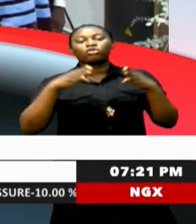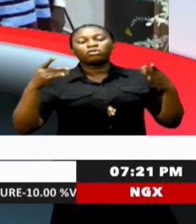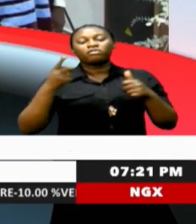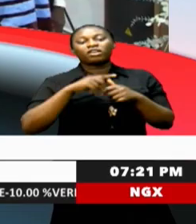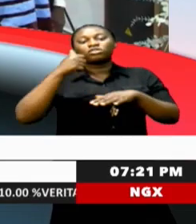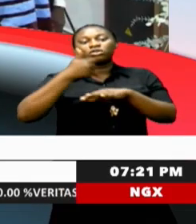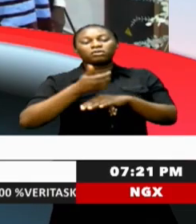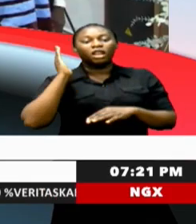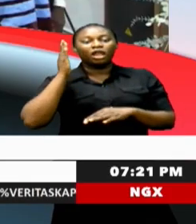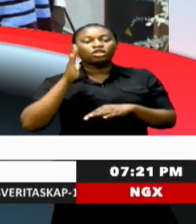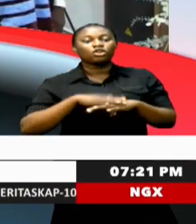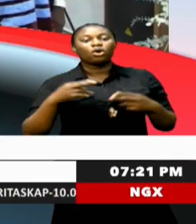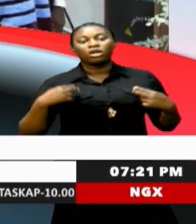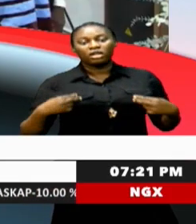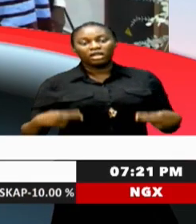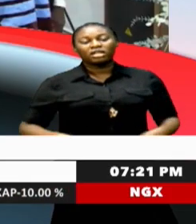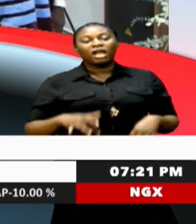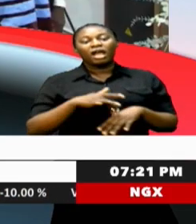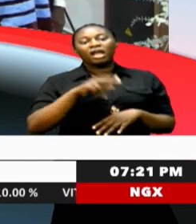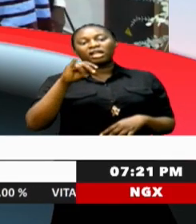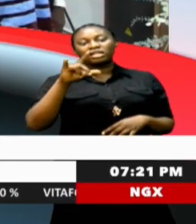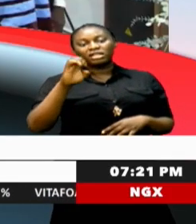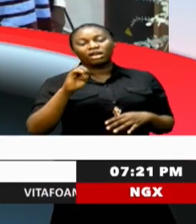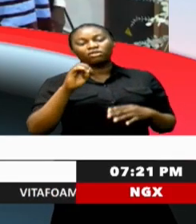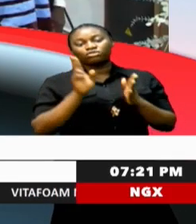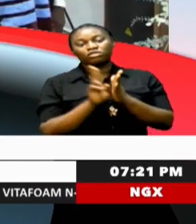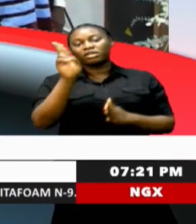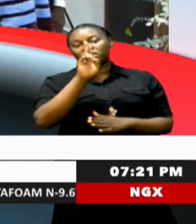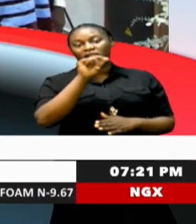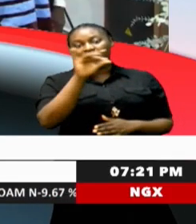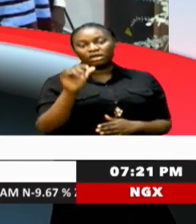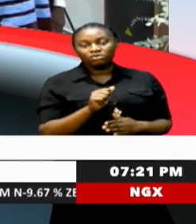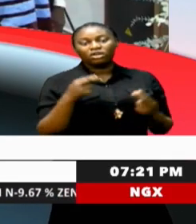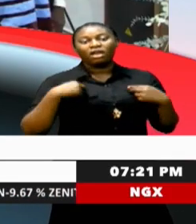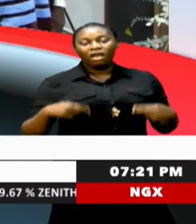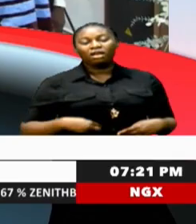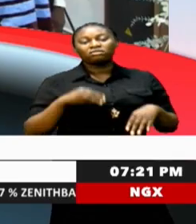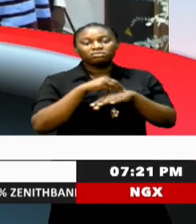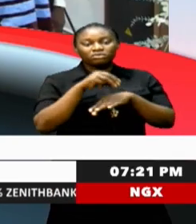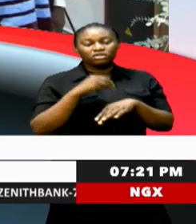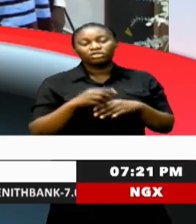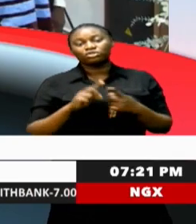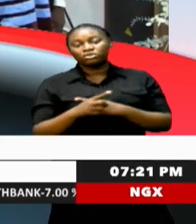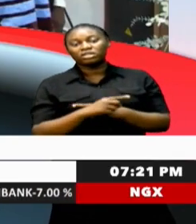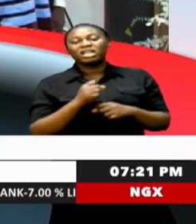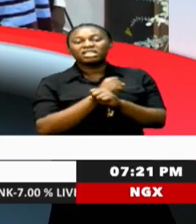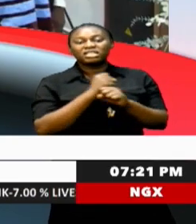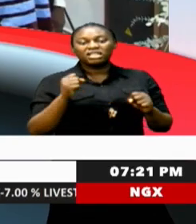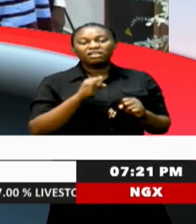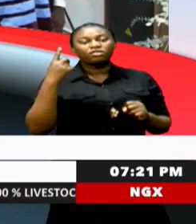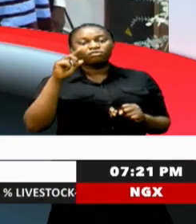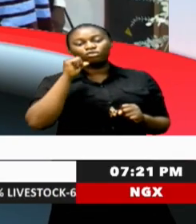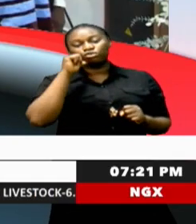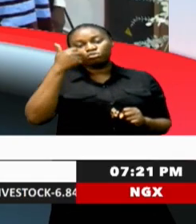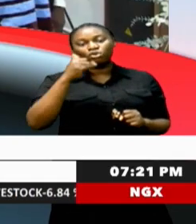lecture on health at the Nile University, Abuja. Health Messaging, Currency for Today, Saving for Tomorrow